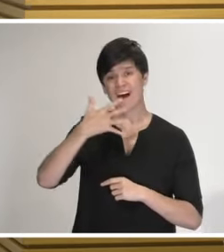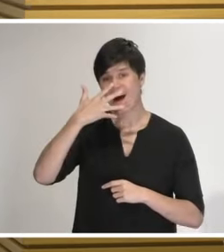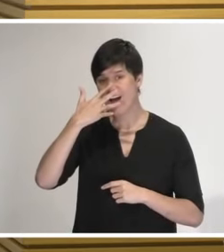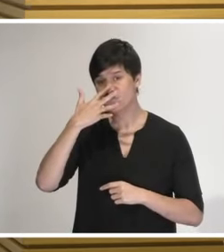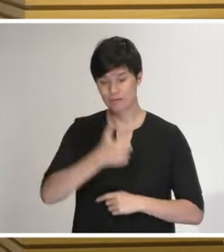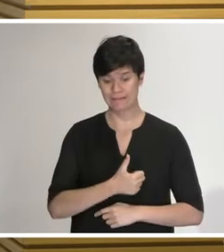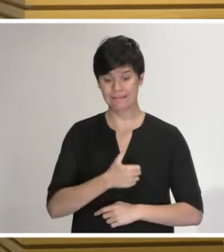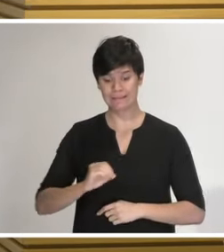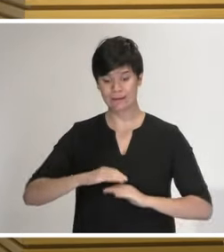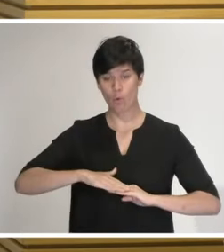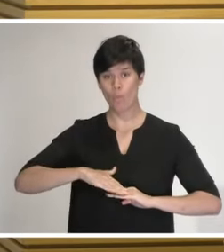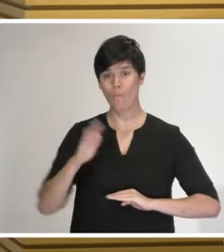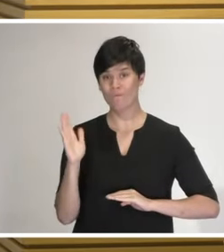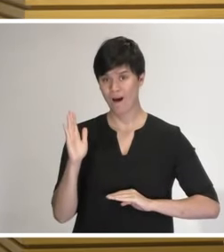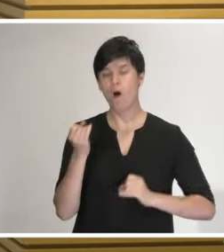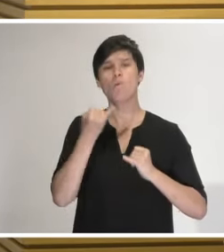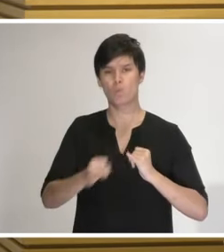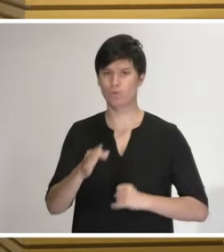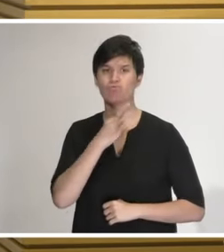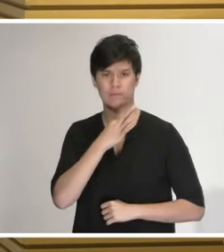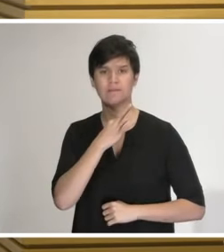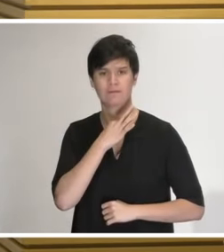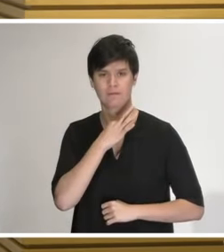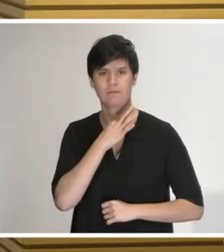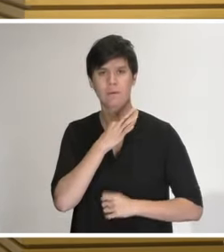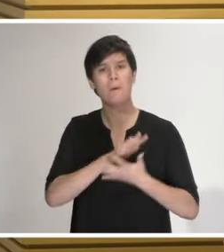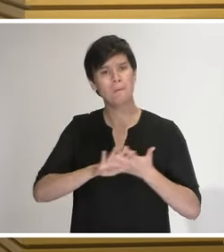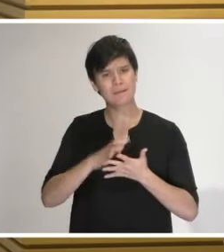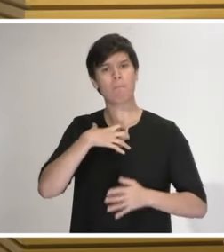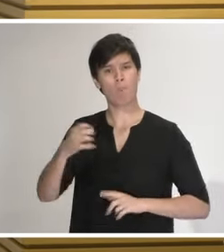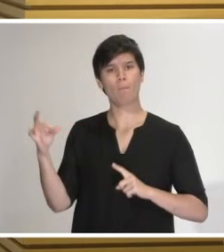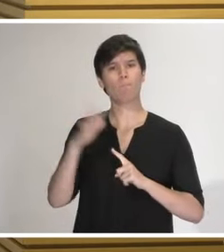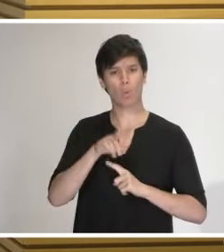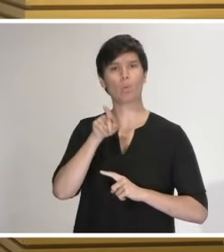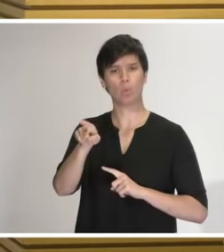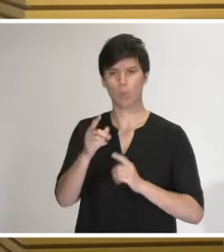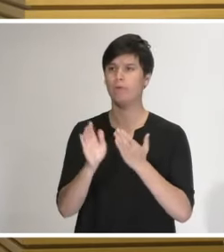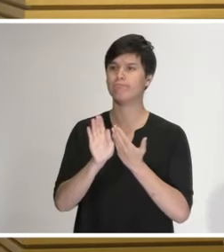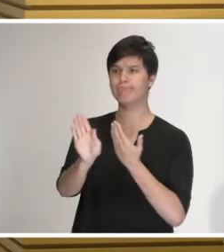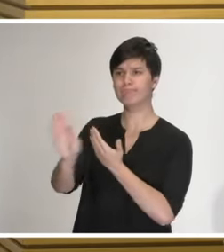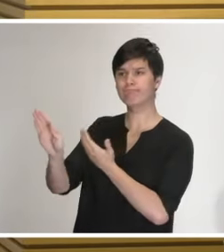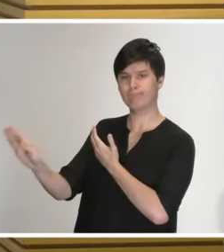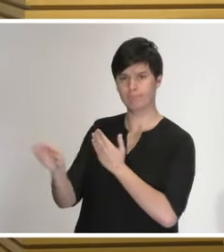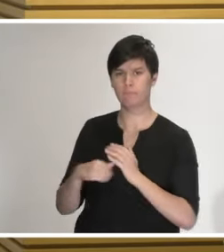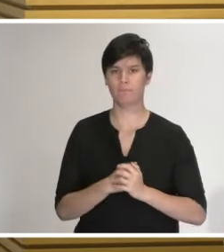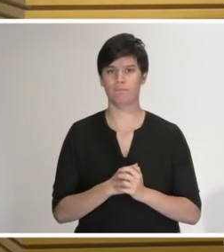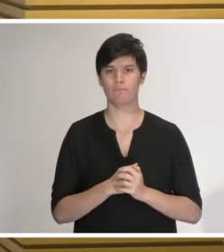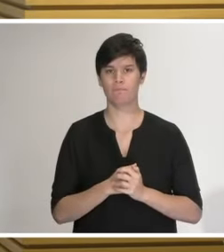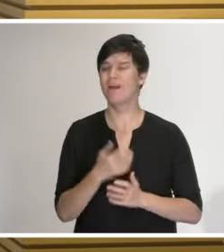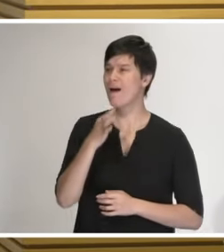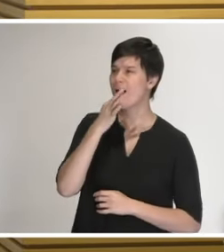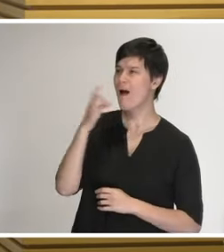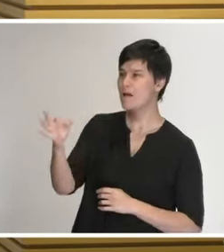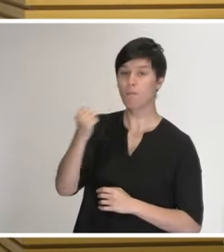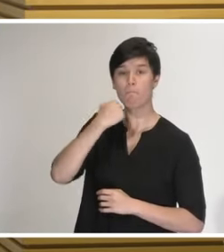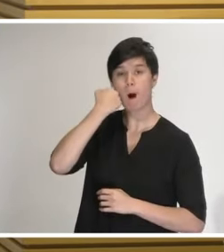illness or death and therefore have the most to gain from being protected and self-isolating. Final question. Recommended ethnicity data by the Māori Pandemic